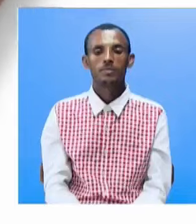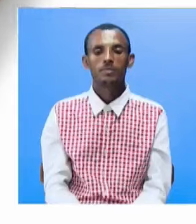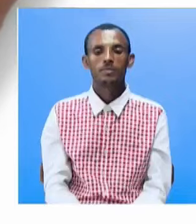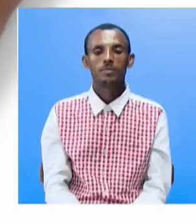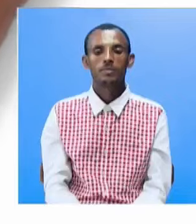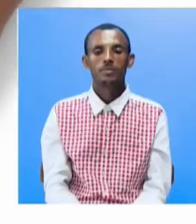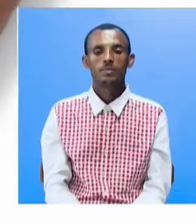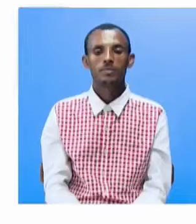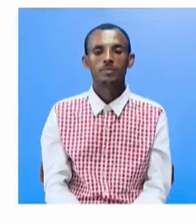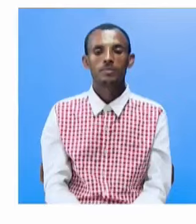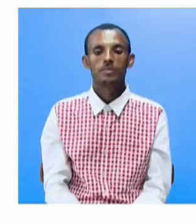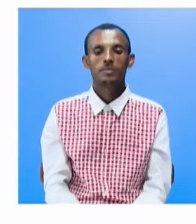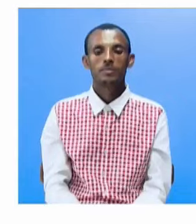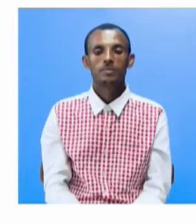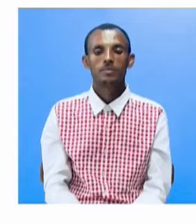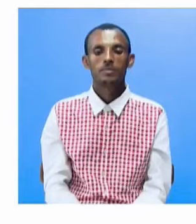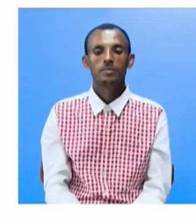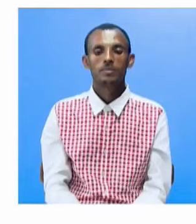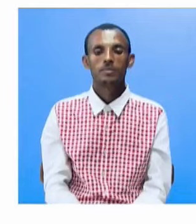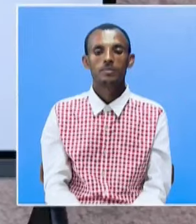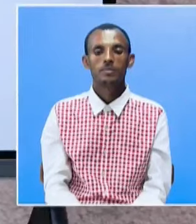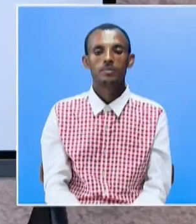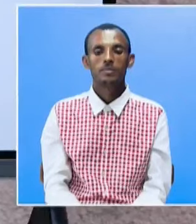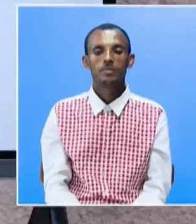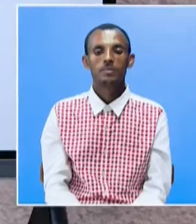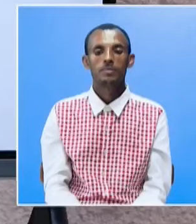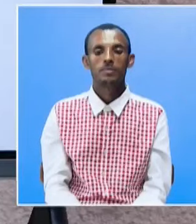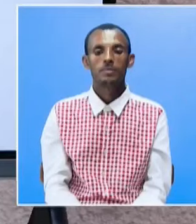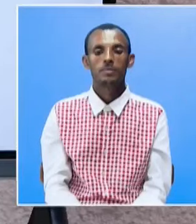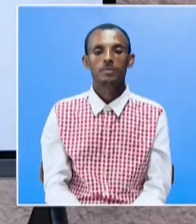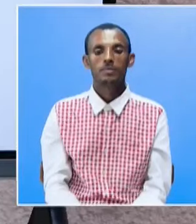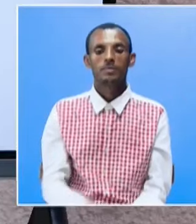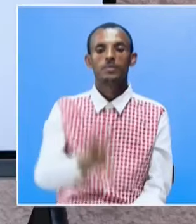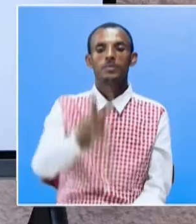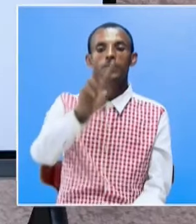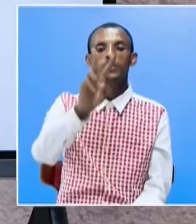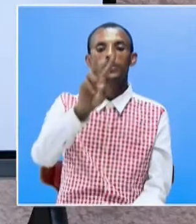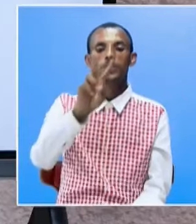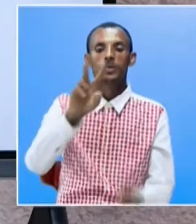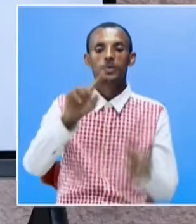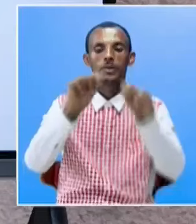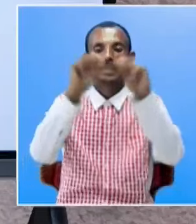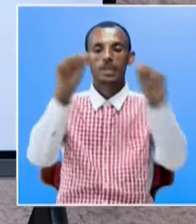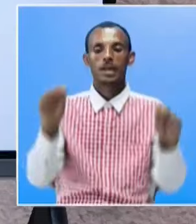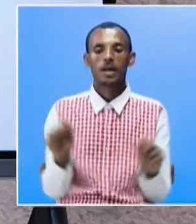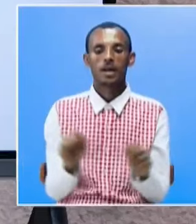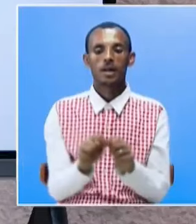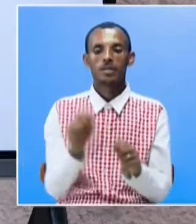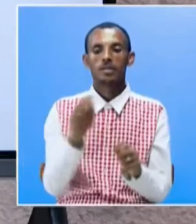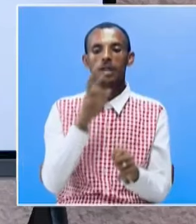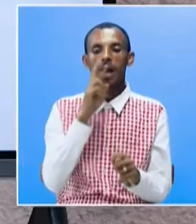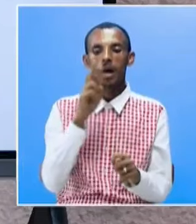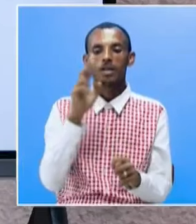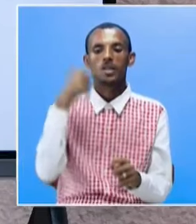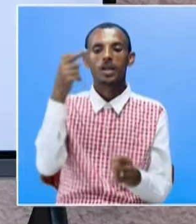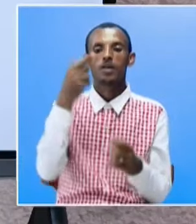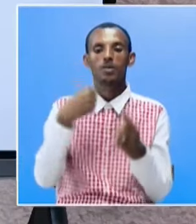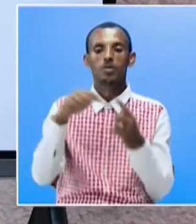Two triangles are said to